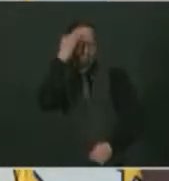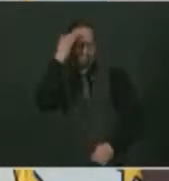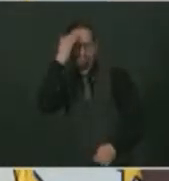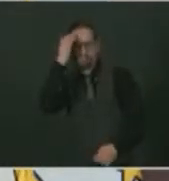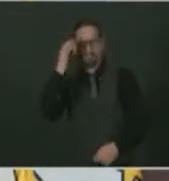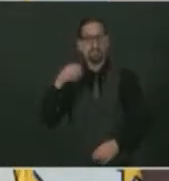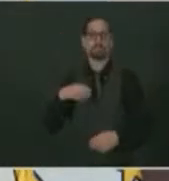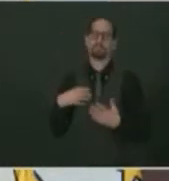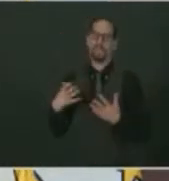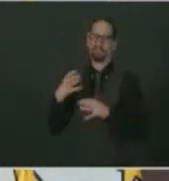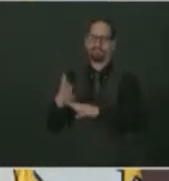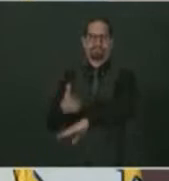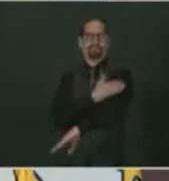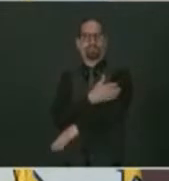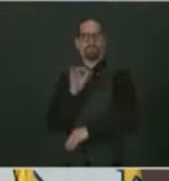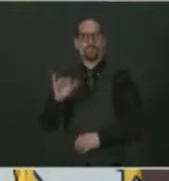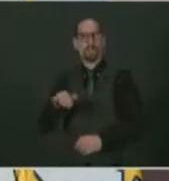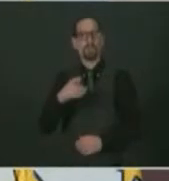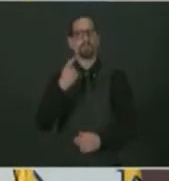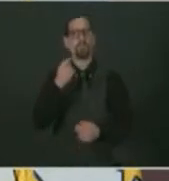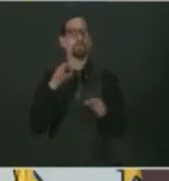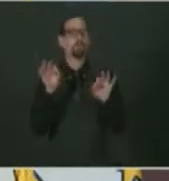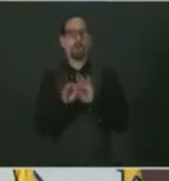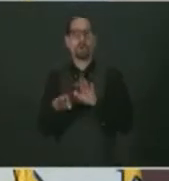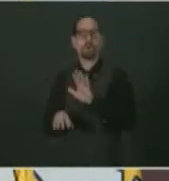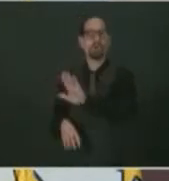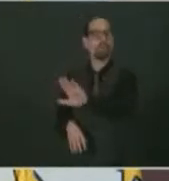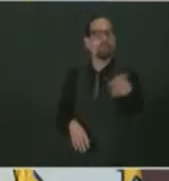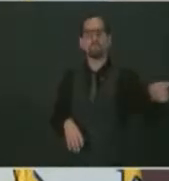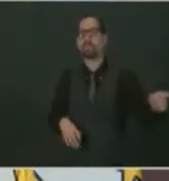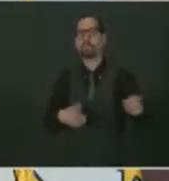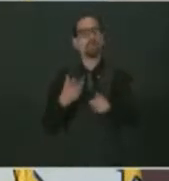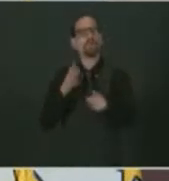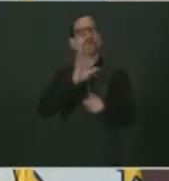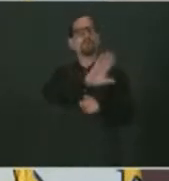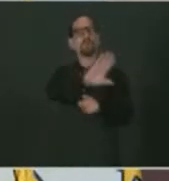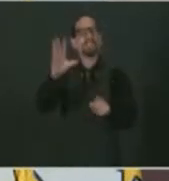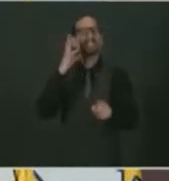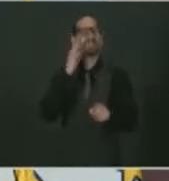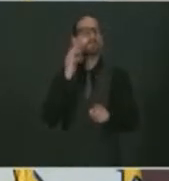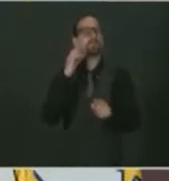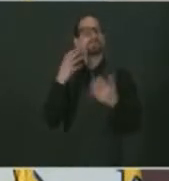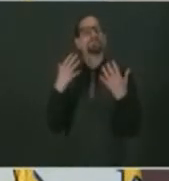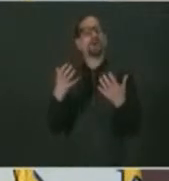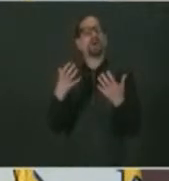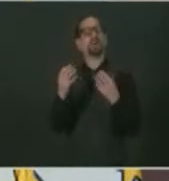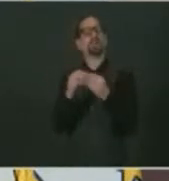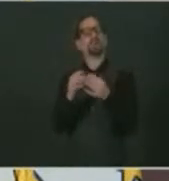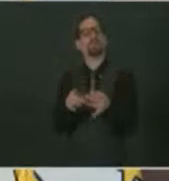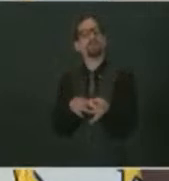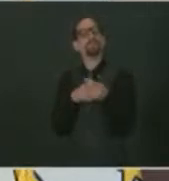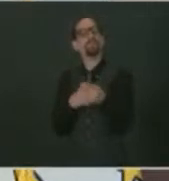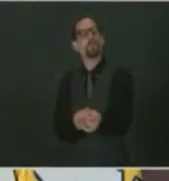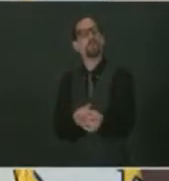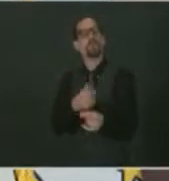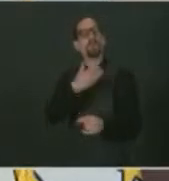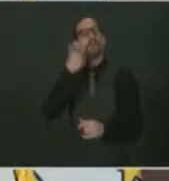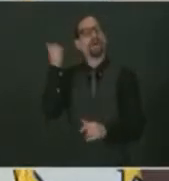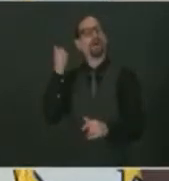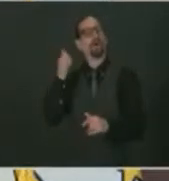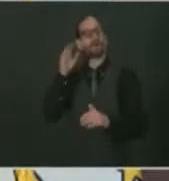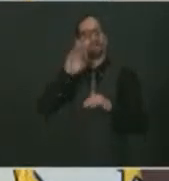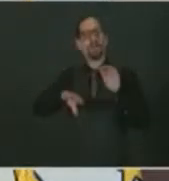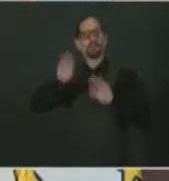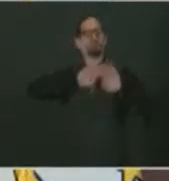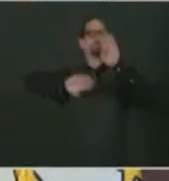customer service experience as streamlined as possible. We know that this is important,